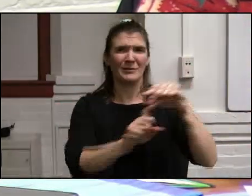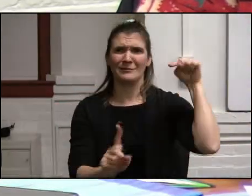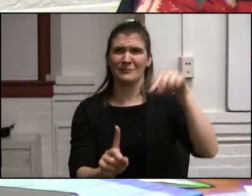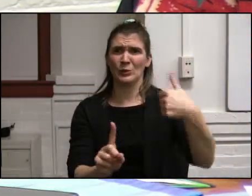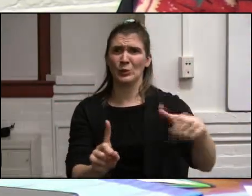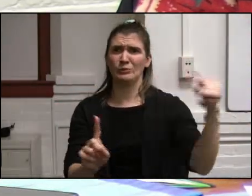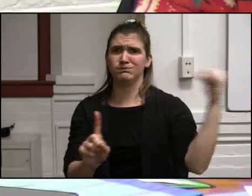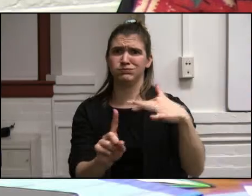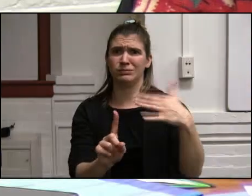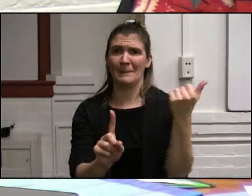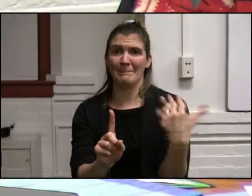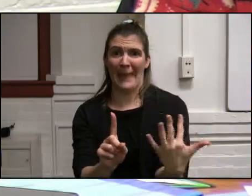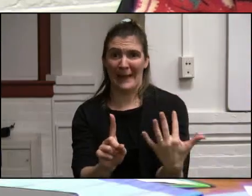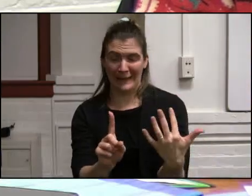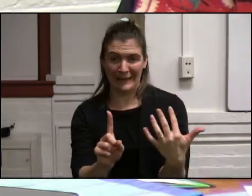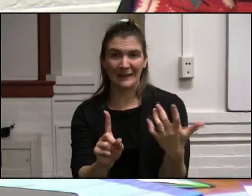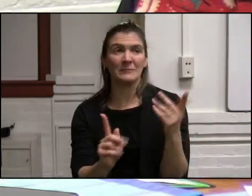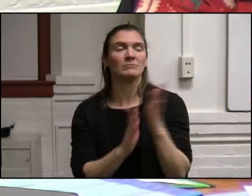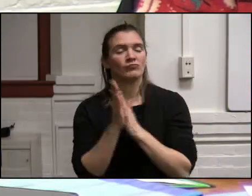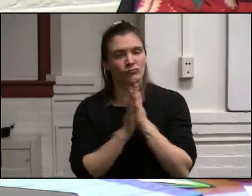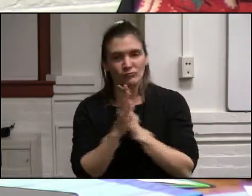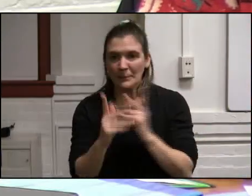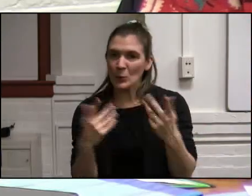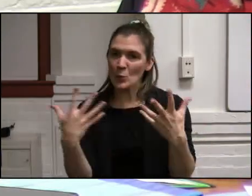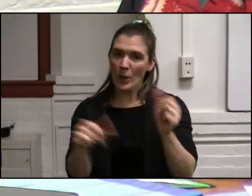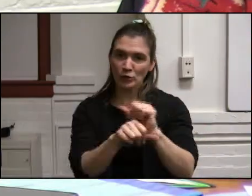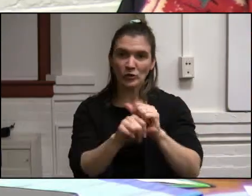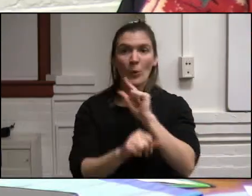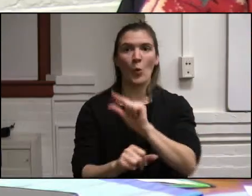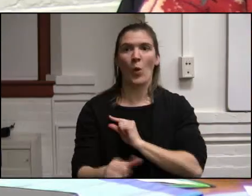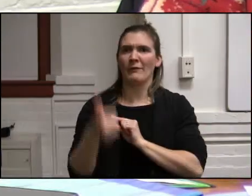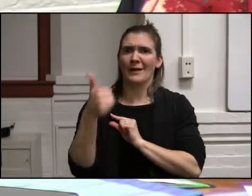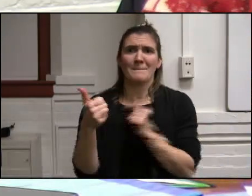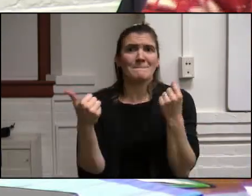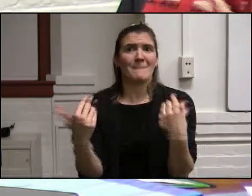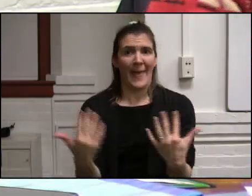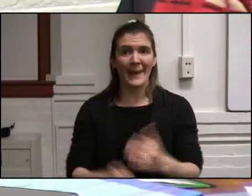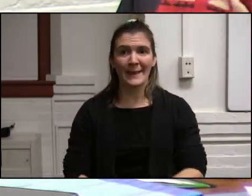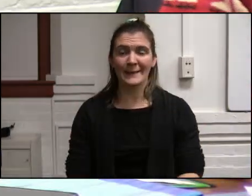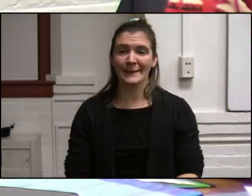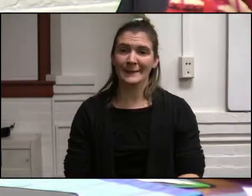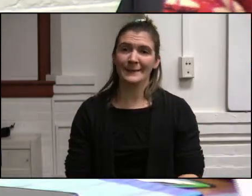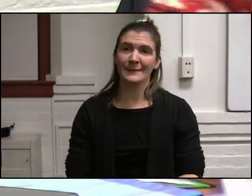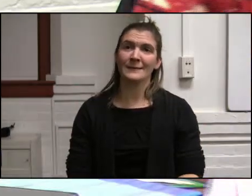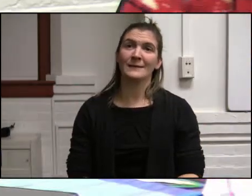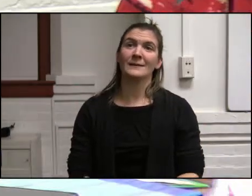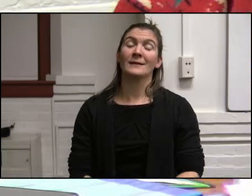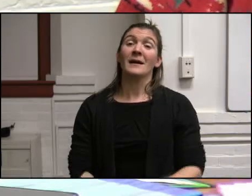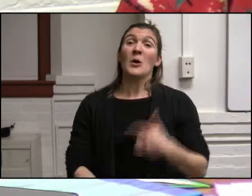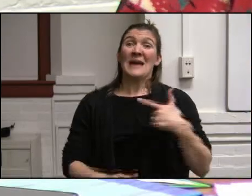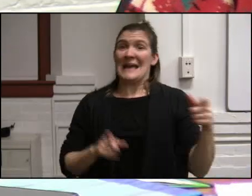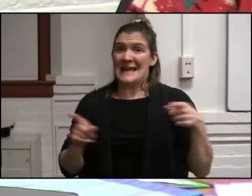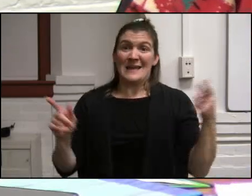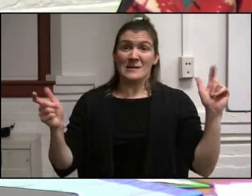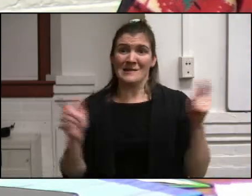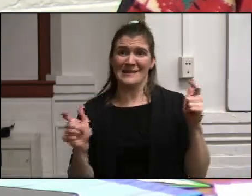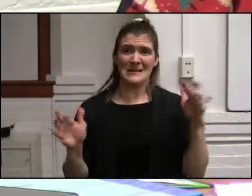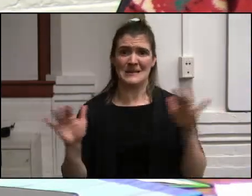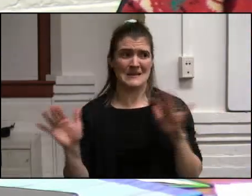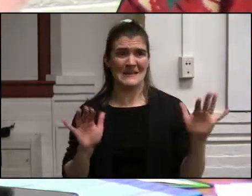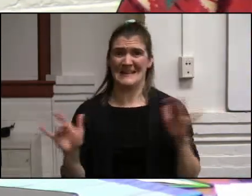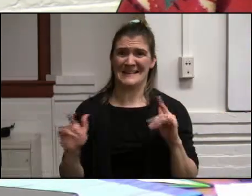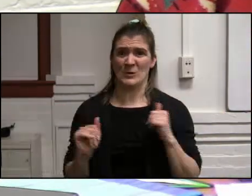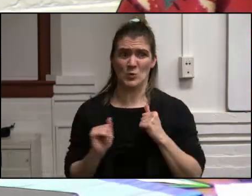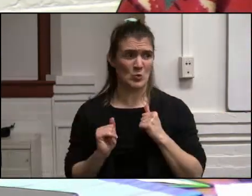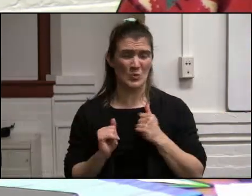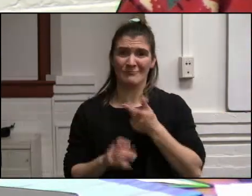years. Lots of interest in the position, lots of well-qualified people, and a difficult selection process,